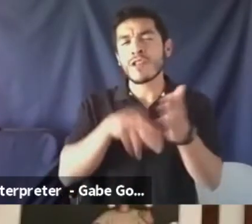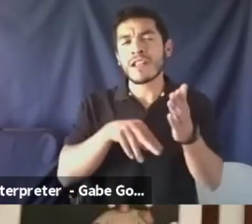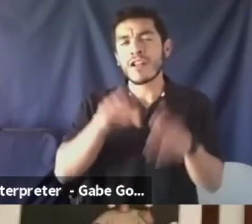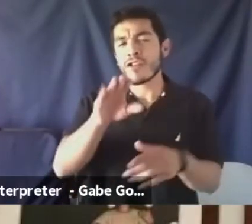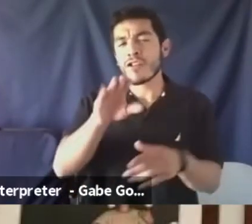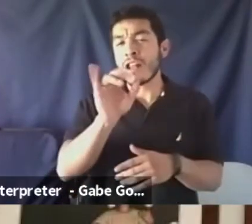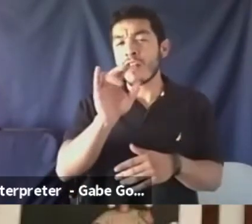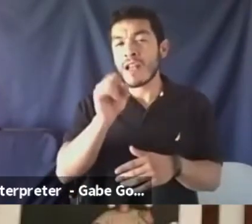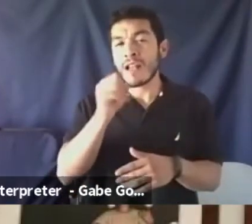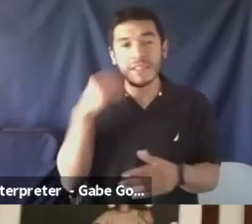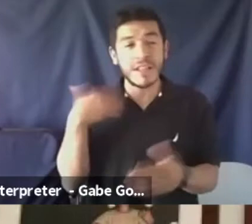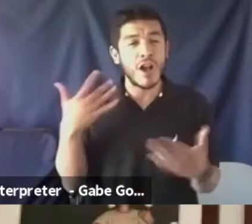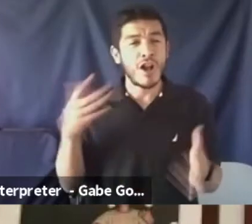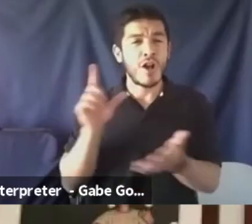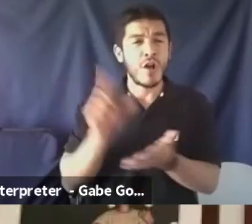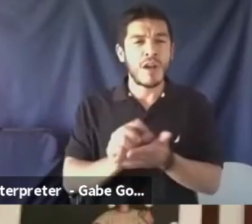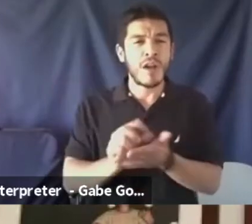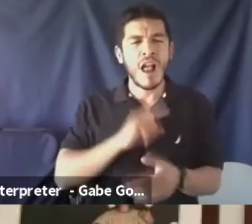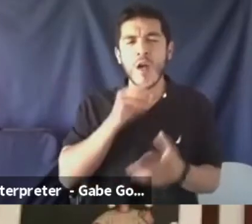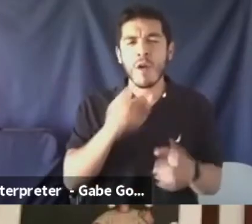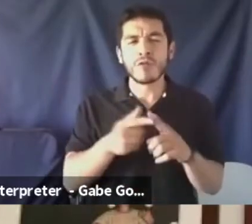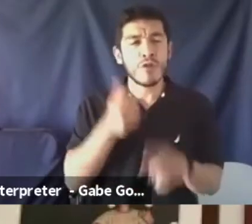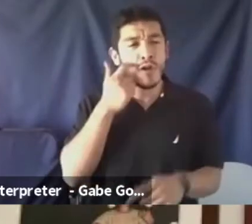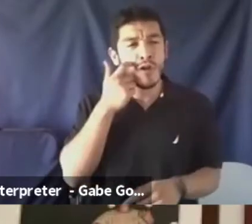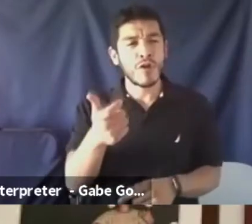printed them out and I really wanted to look at it,